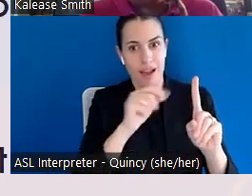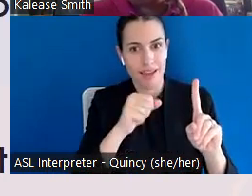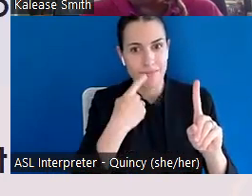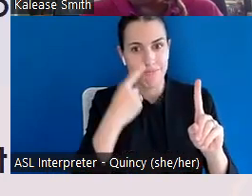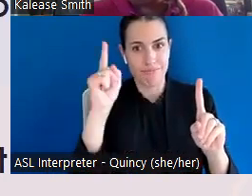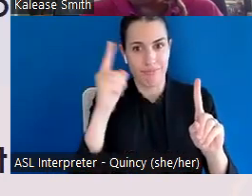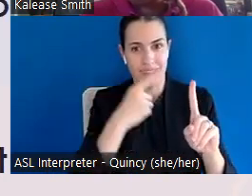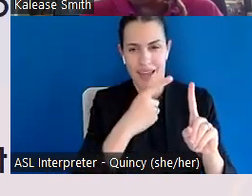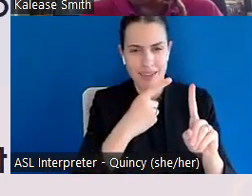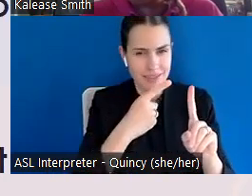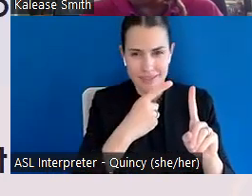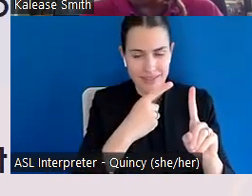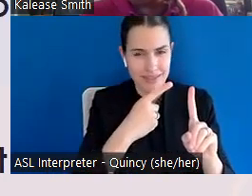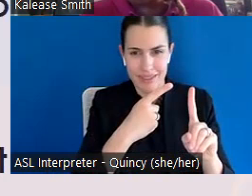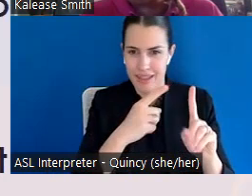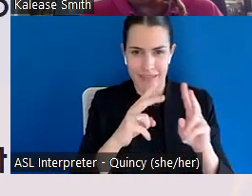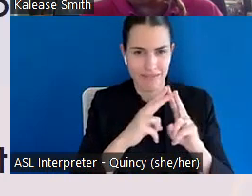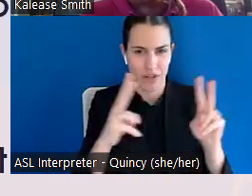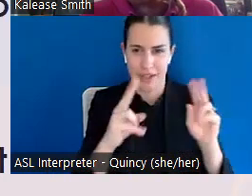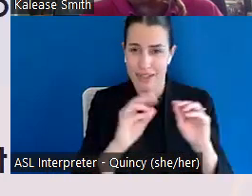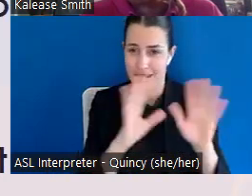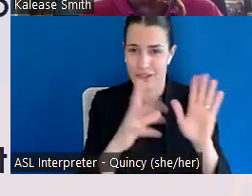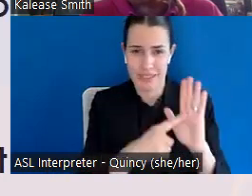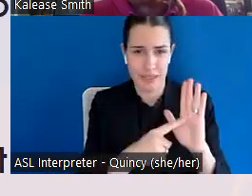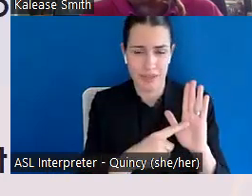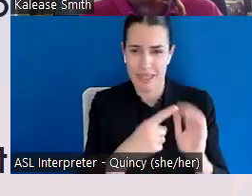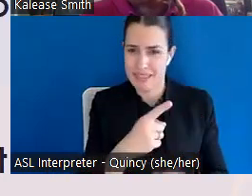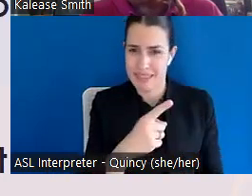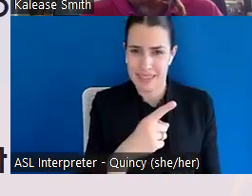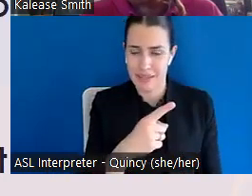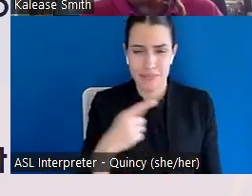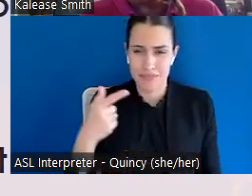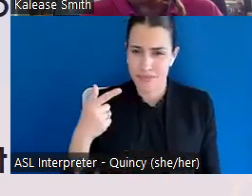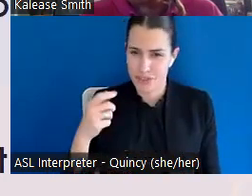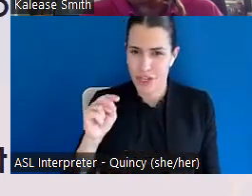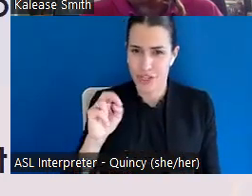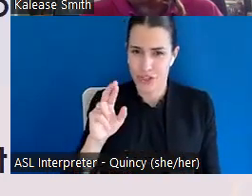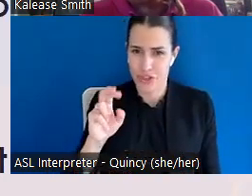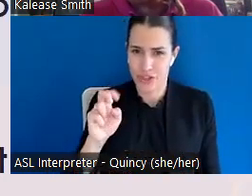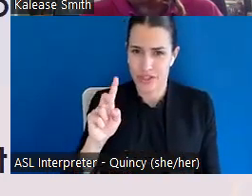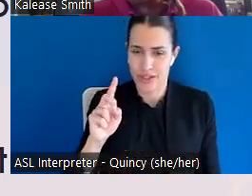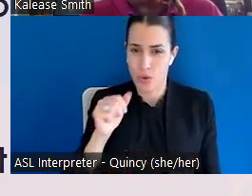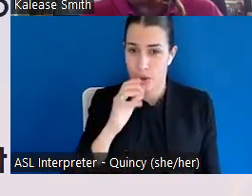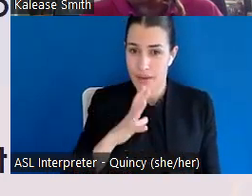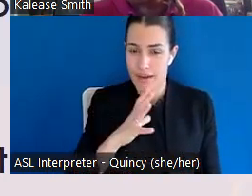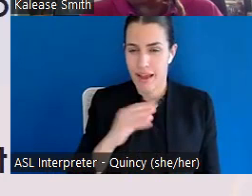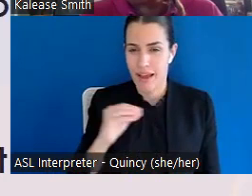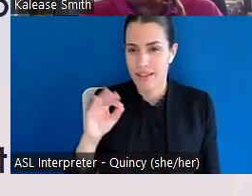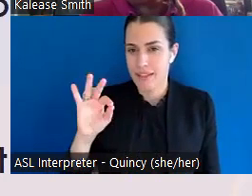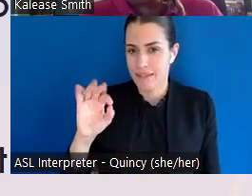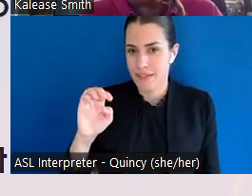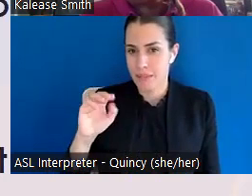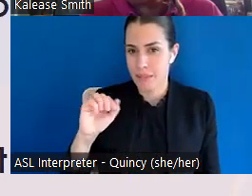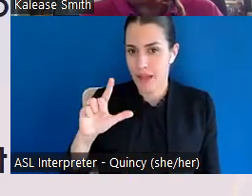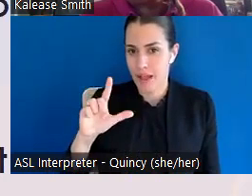think that's one very clear example that's gendered in terms of women and female identified folks.